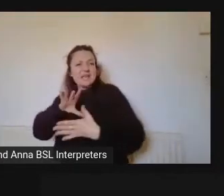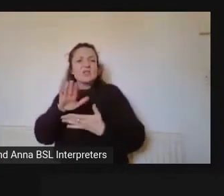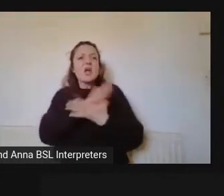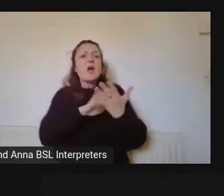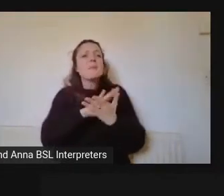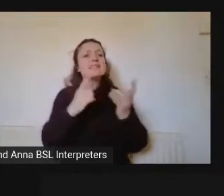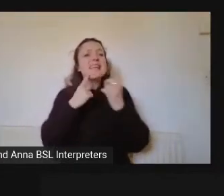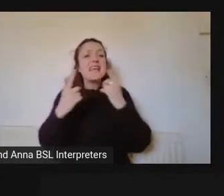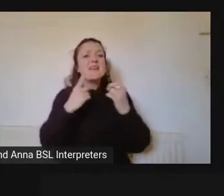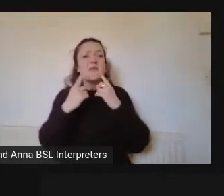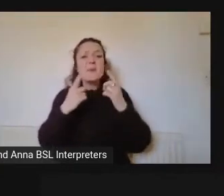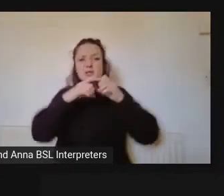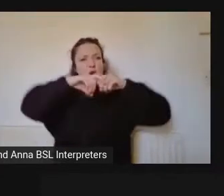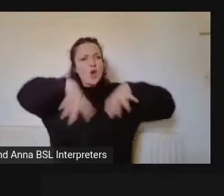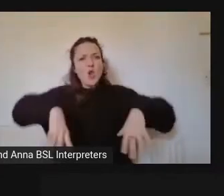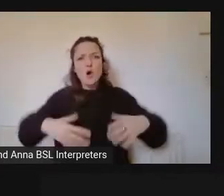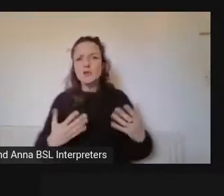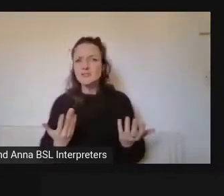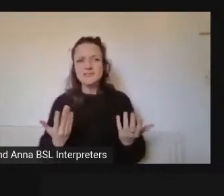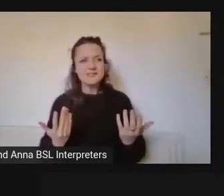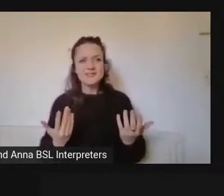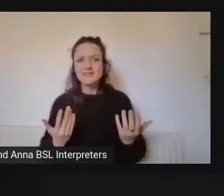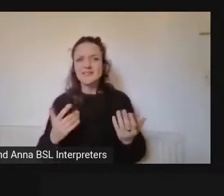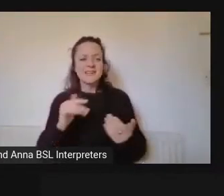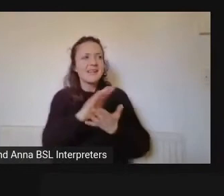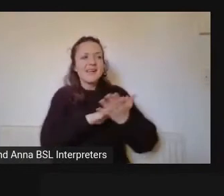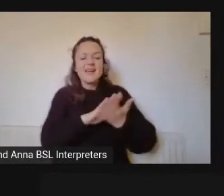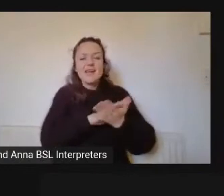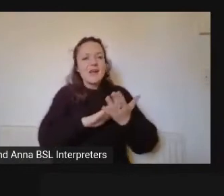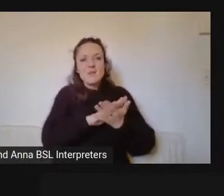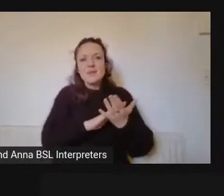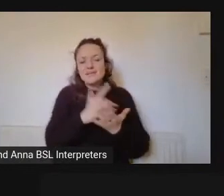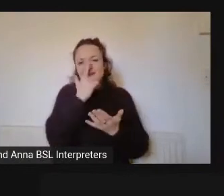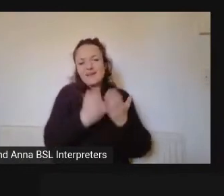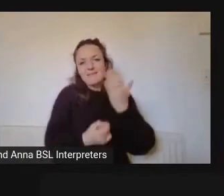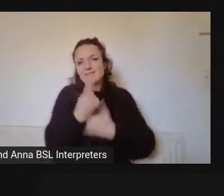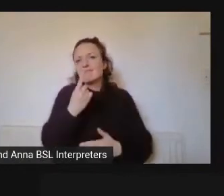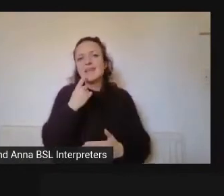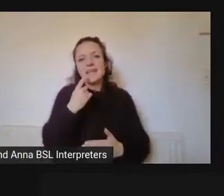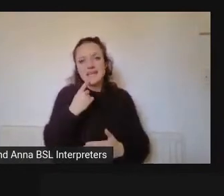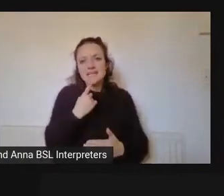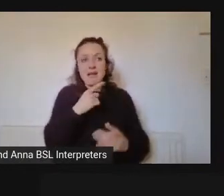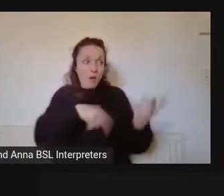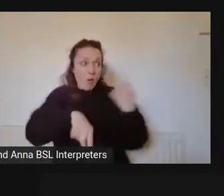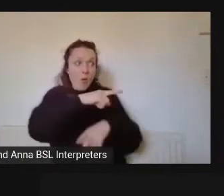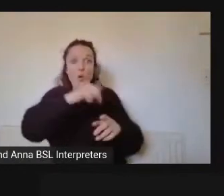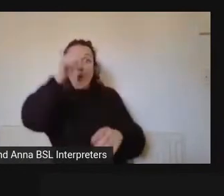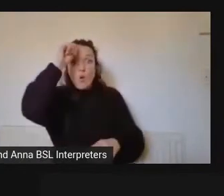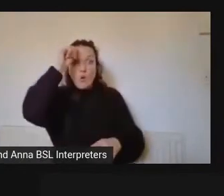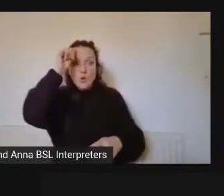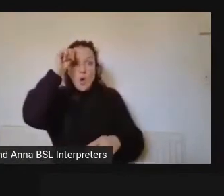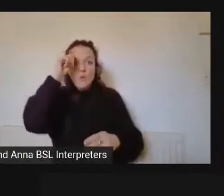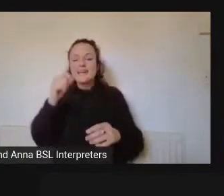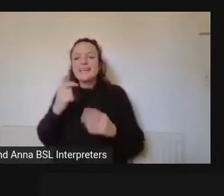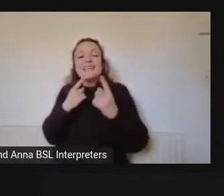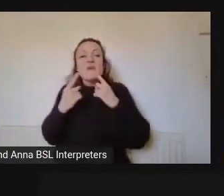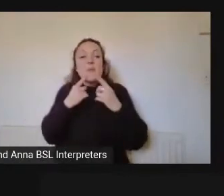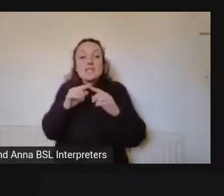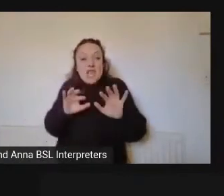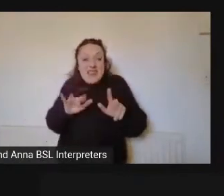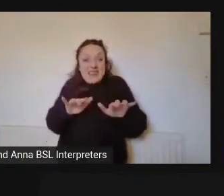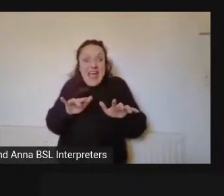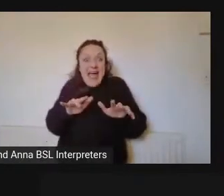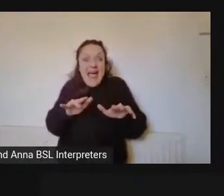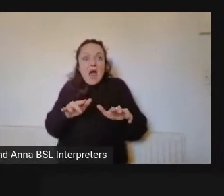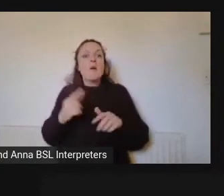to it's not set up for an easy ride in that way. So we do need to reach into several different parts of those companies. And what we've seen with TISC report actually